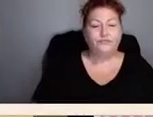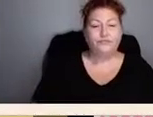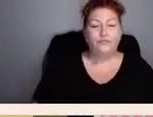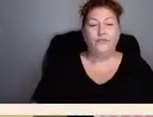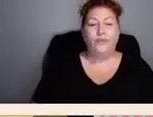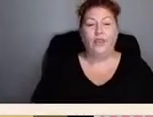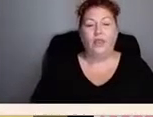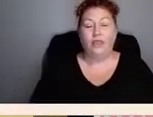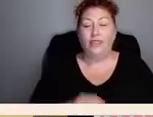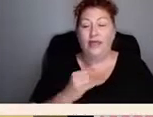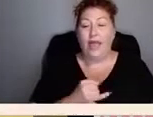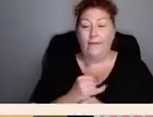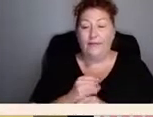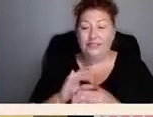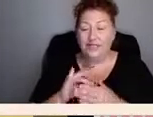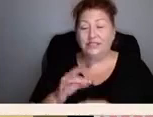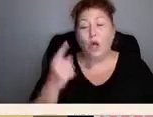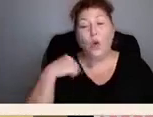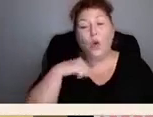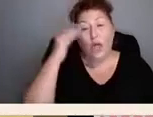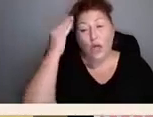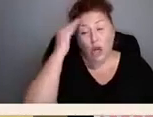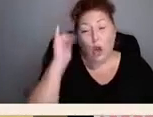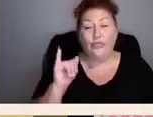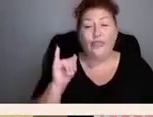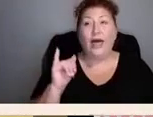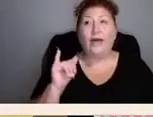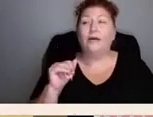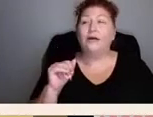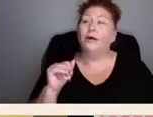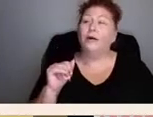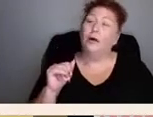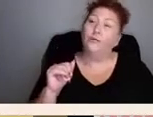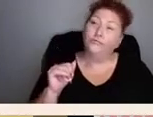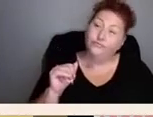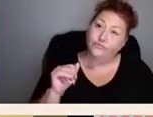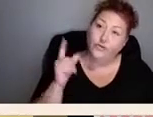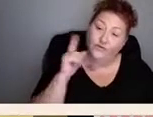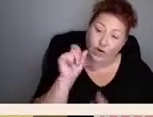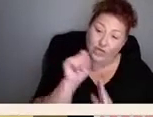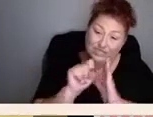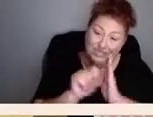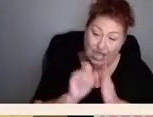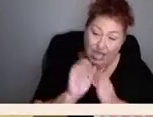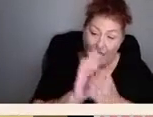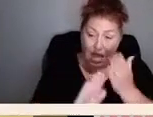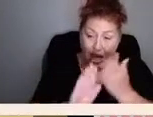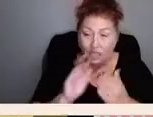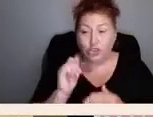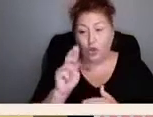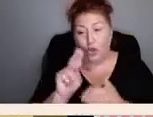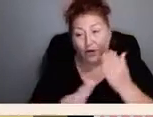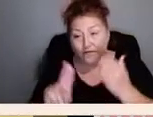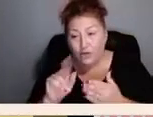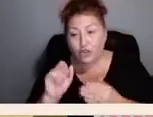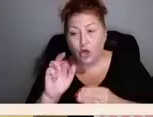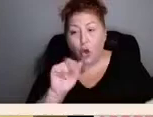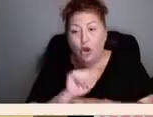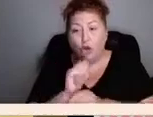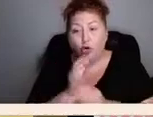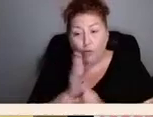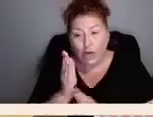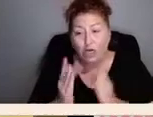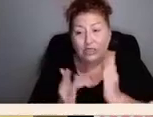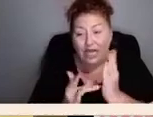campus context. We know that on a state college, university, or career tech